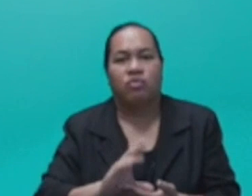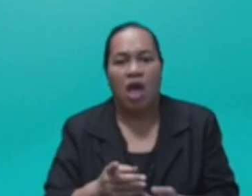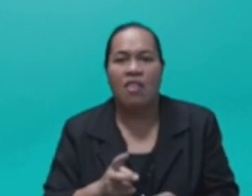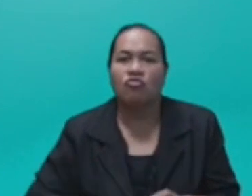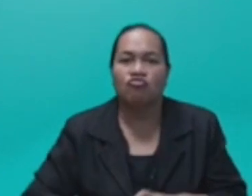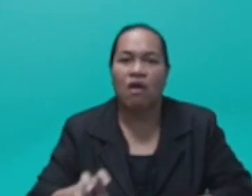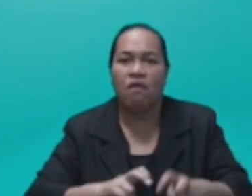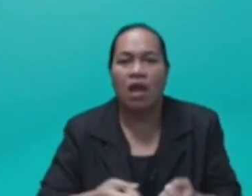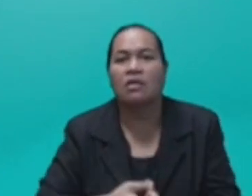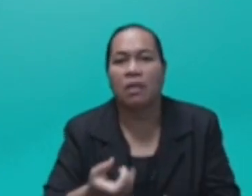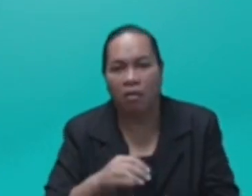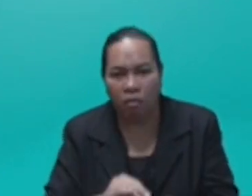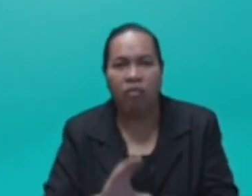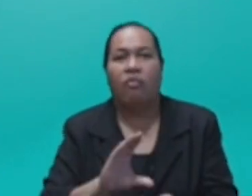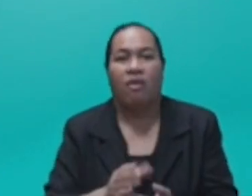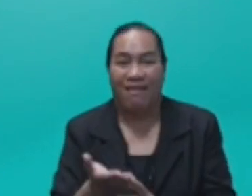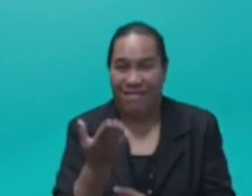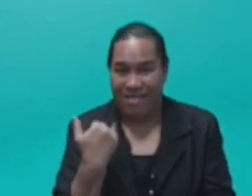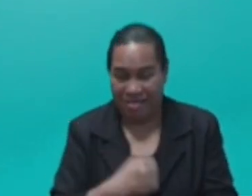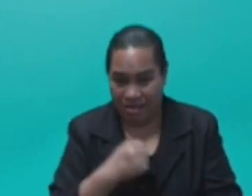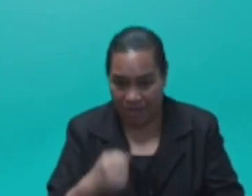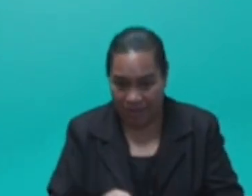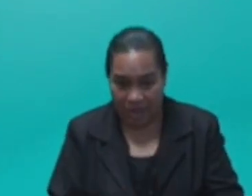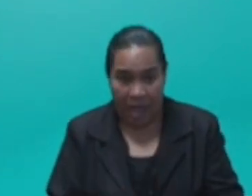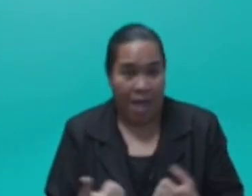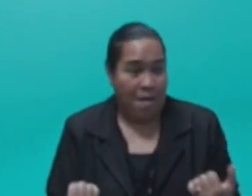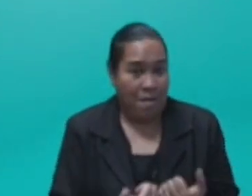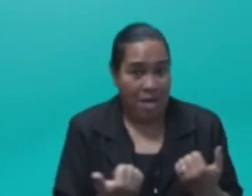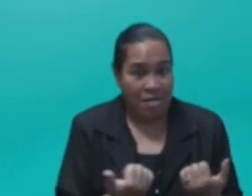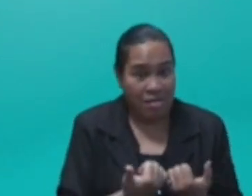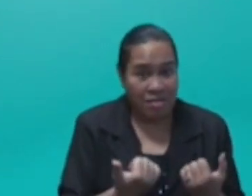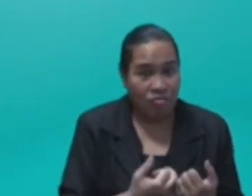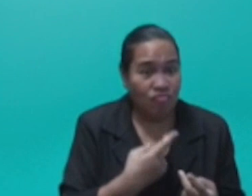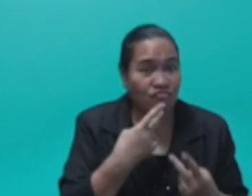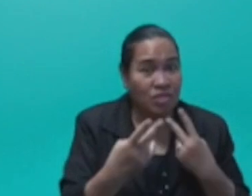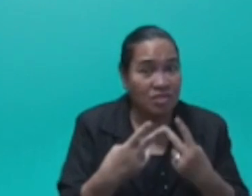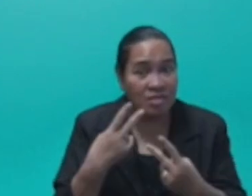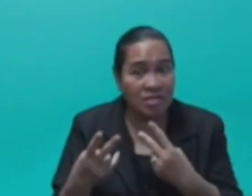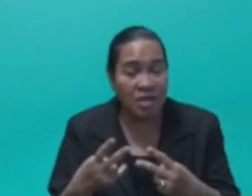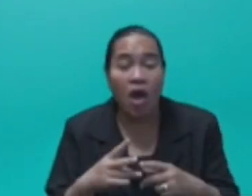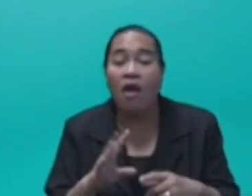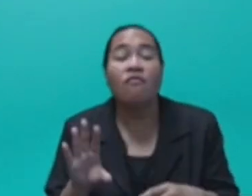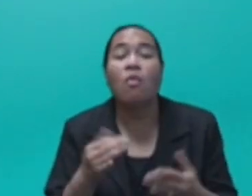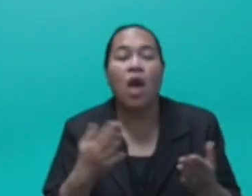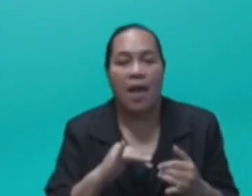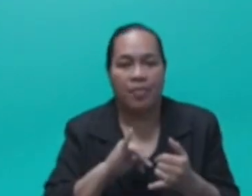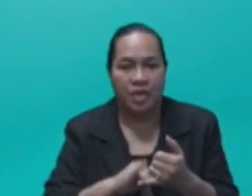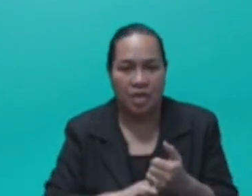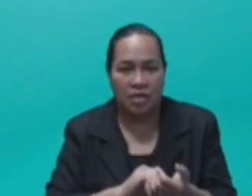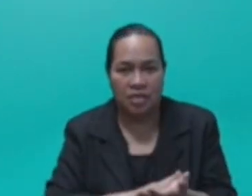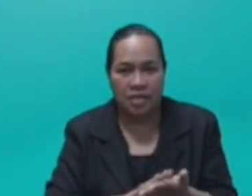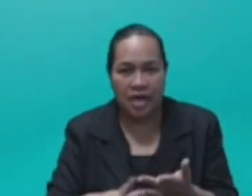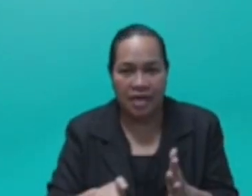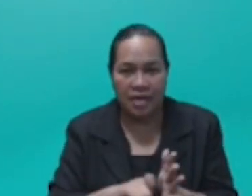expenses. Mr. Speaker, sir, a great number of visiting judges for the Supreme Court and Court of Appeal were Sri Lankan. This led